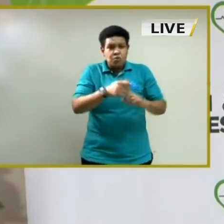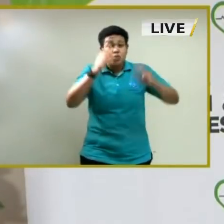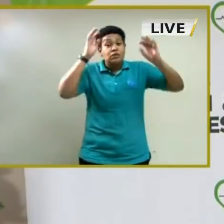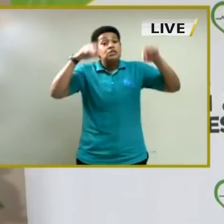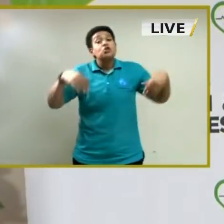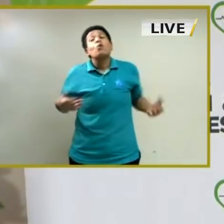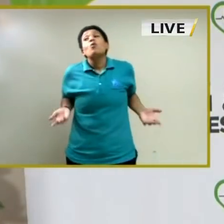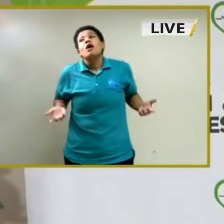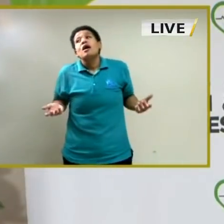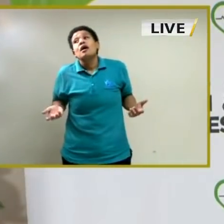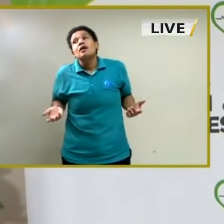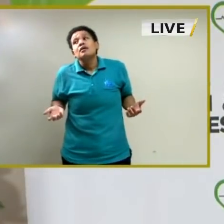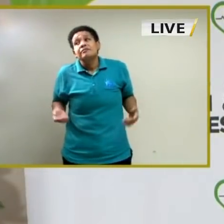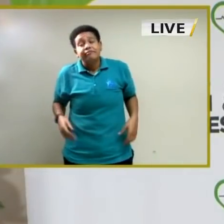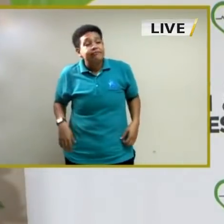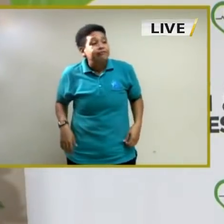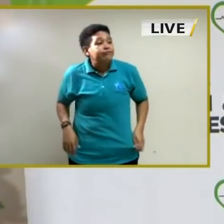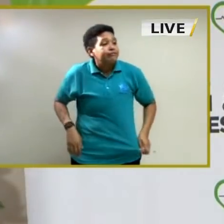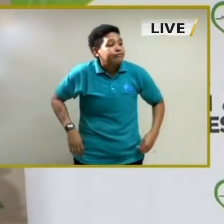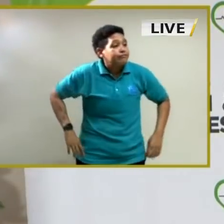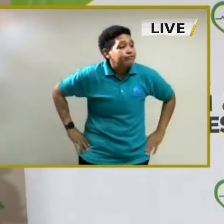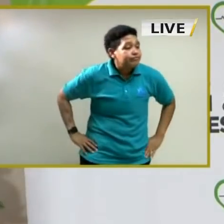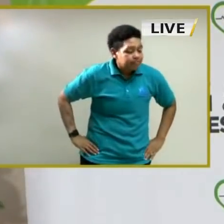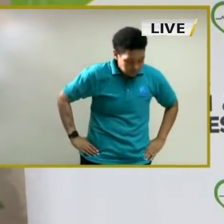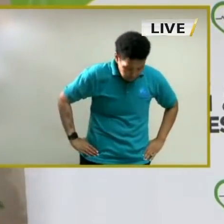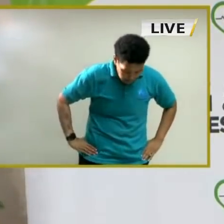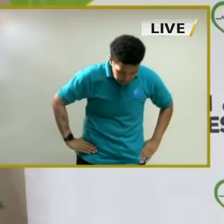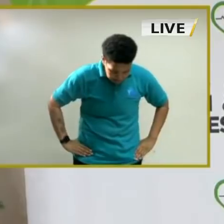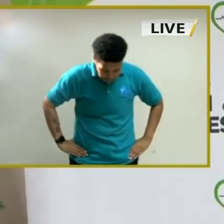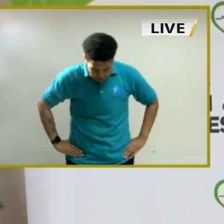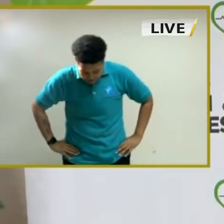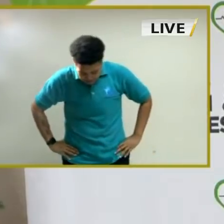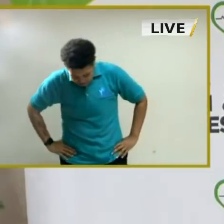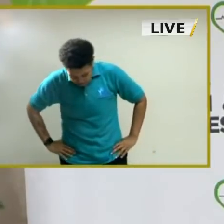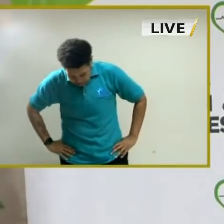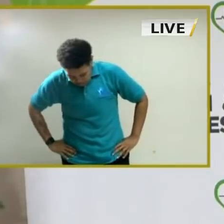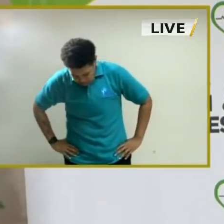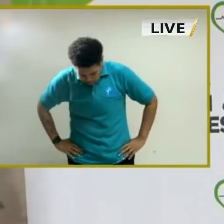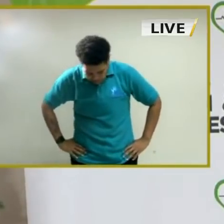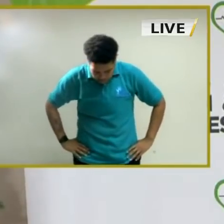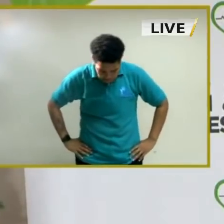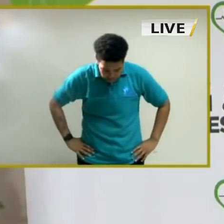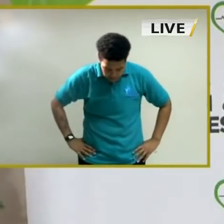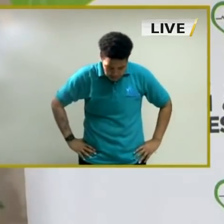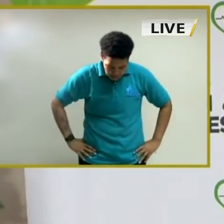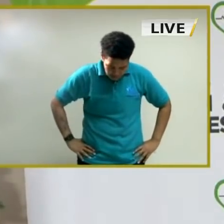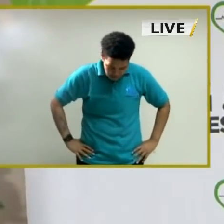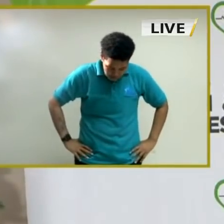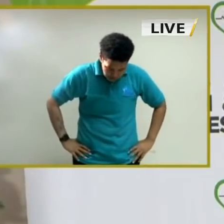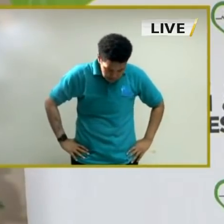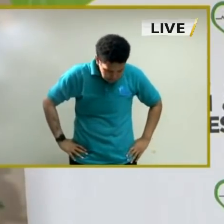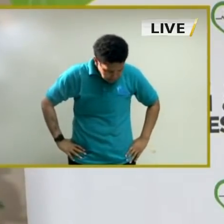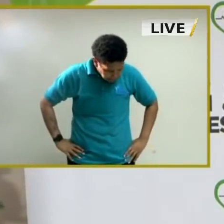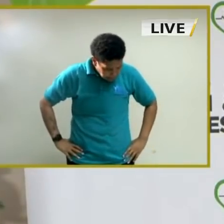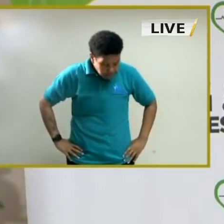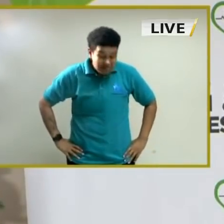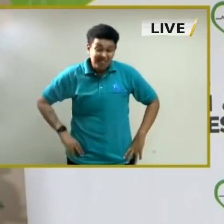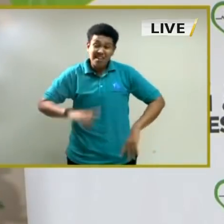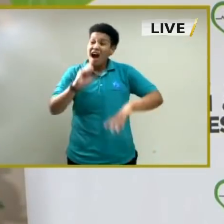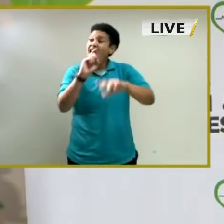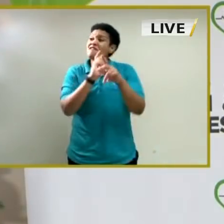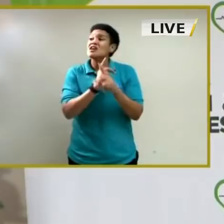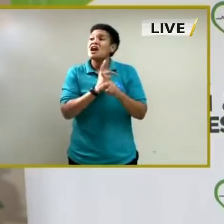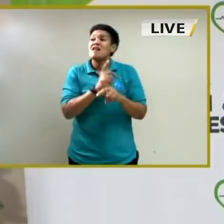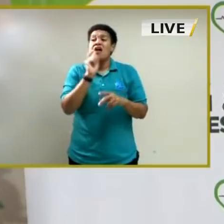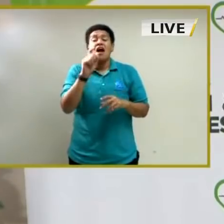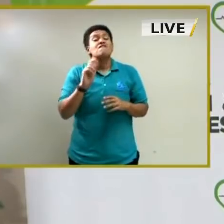that we have to be careful. We have to prepare, and we have to recognize the